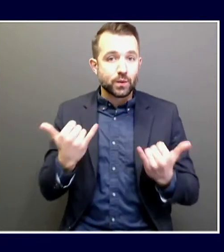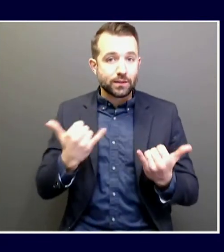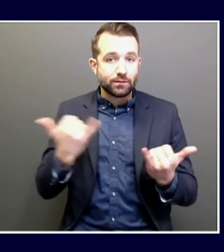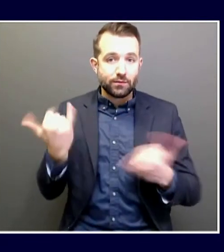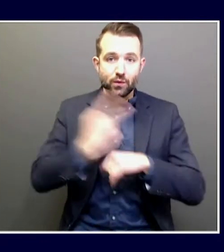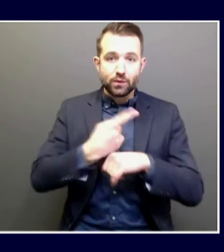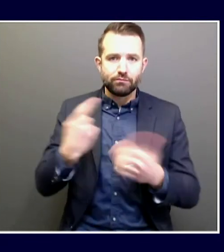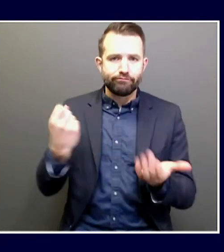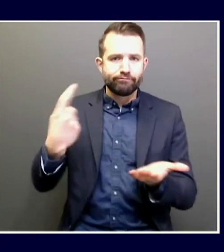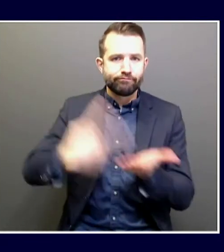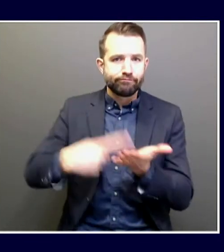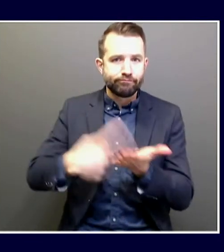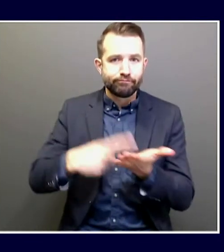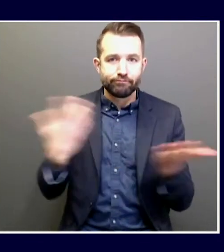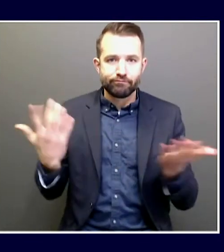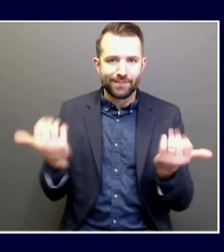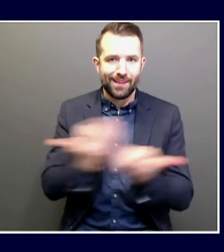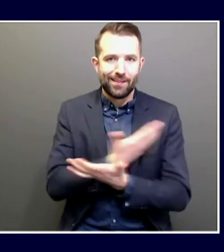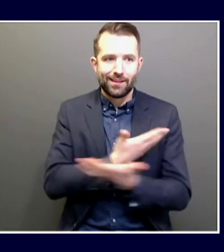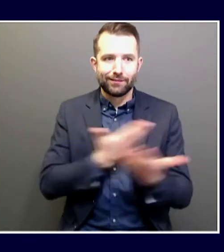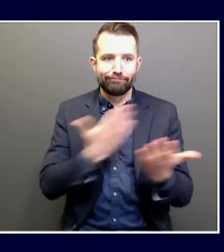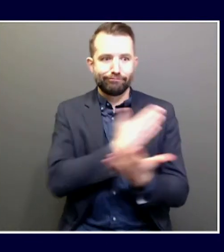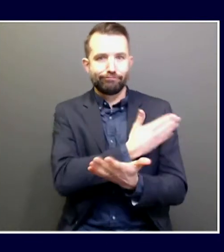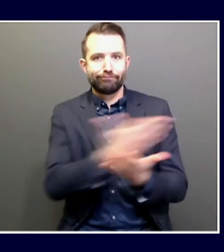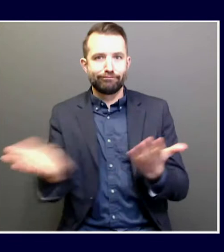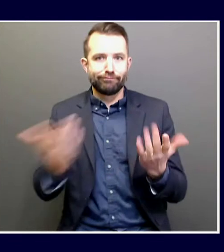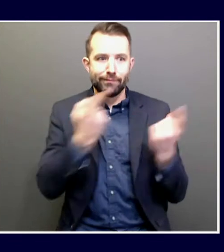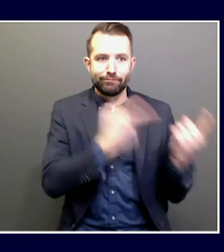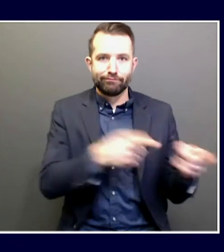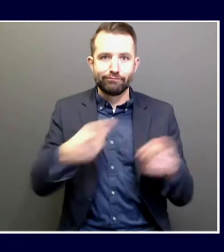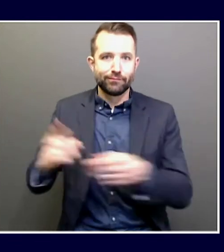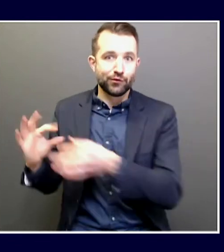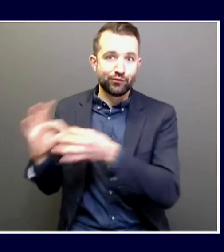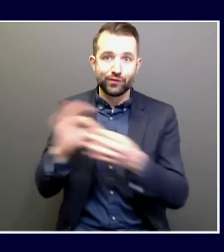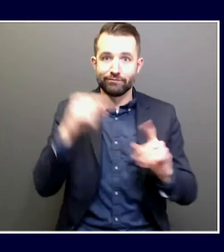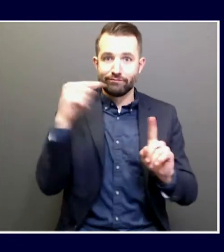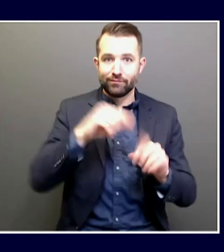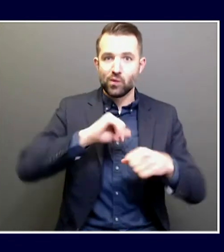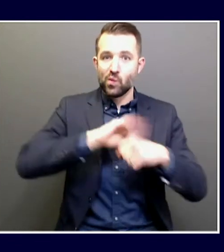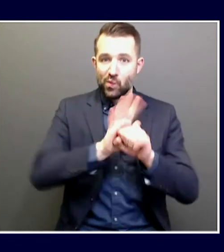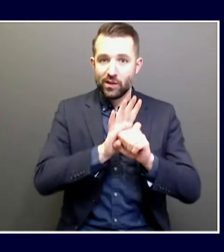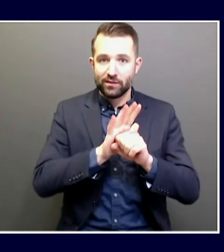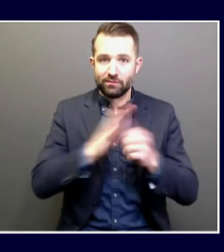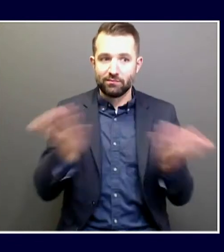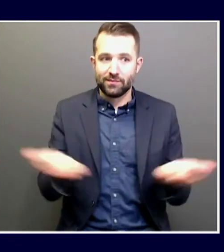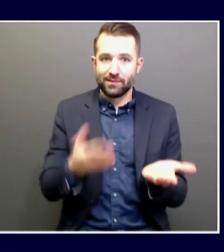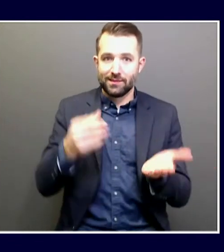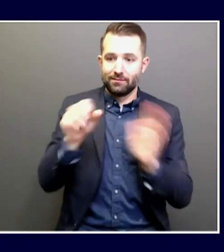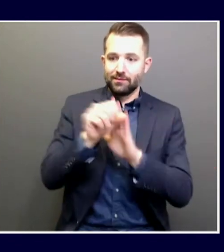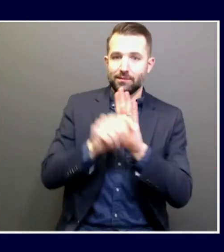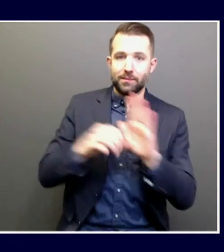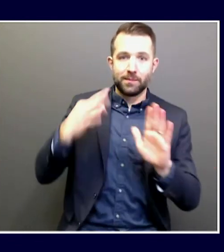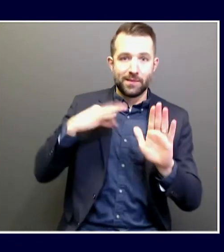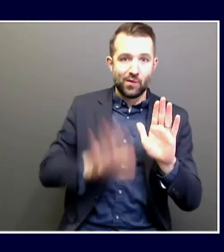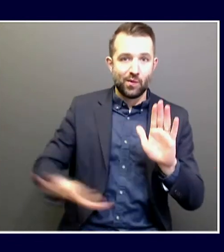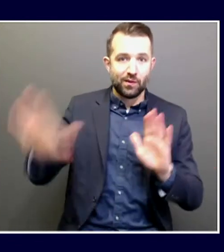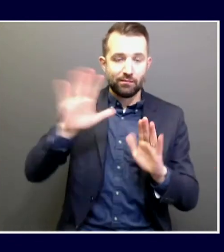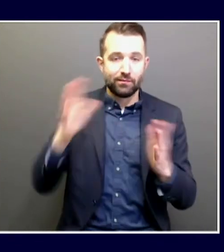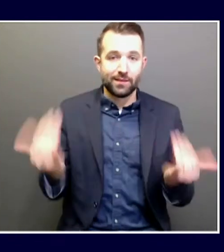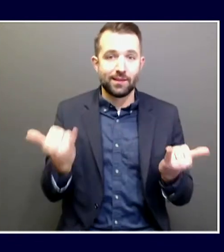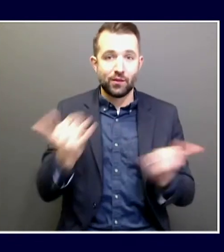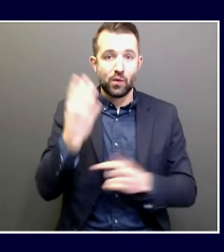discuss where we stand with respect to COVID-19 for the entire state of Maine for today, Wednesday, January